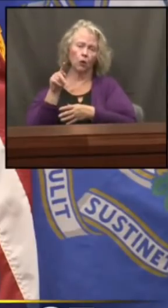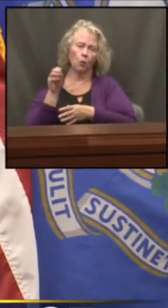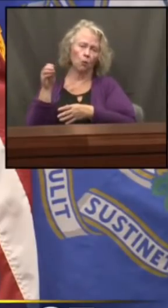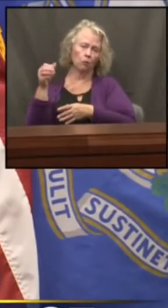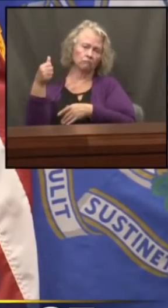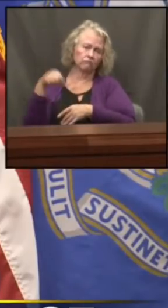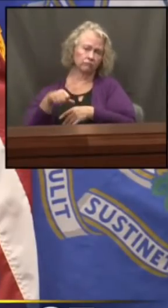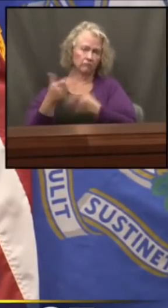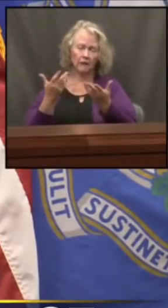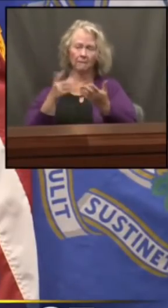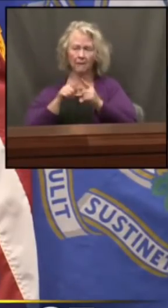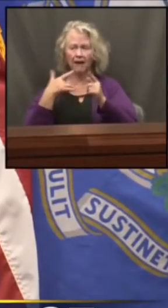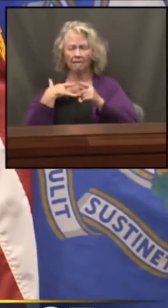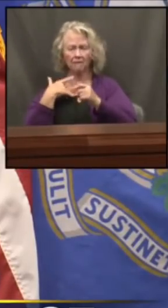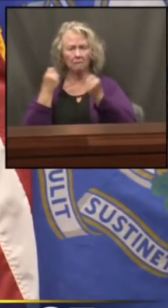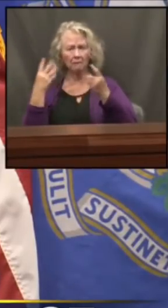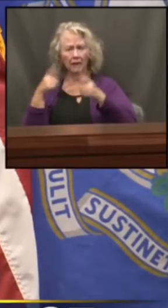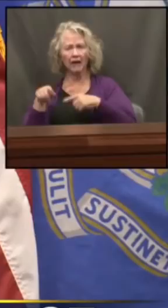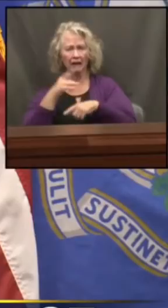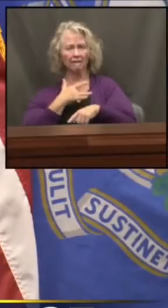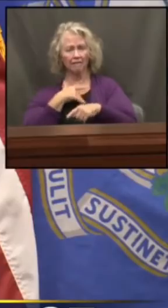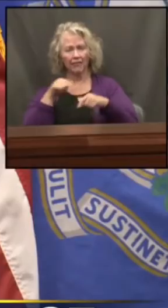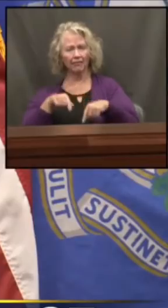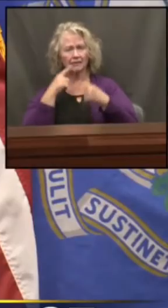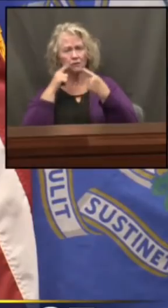say it's working.